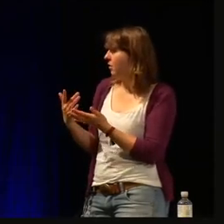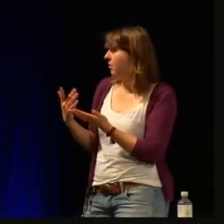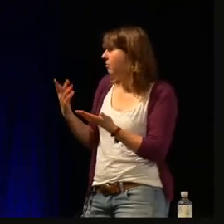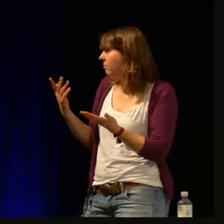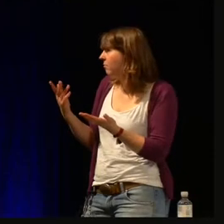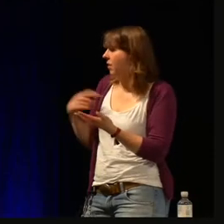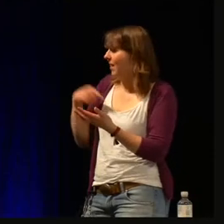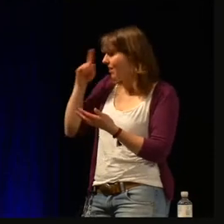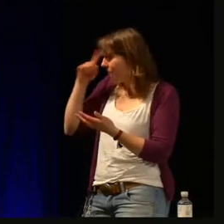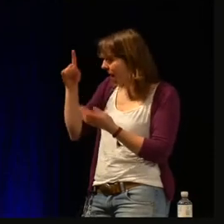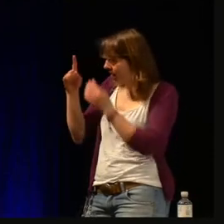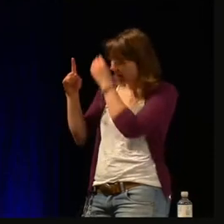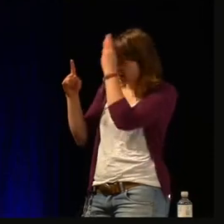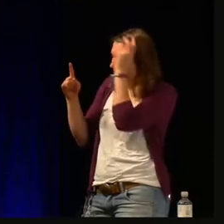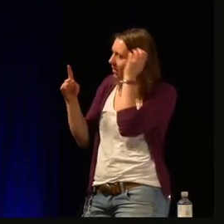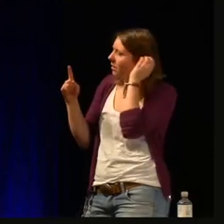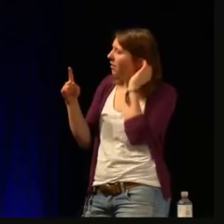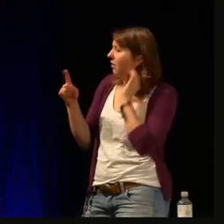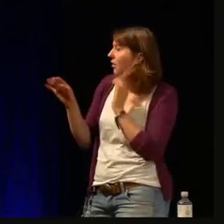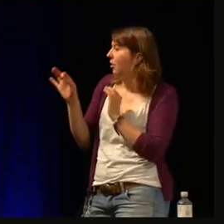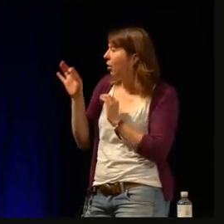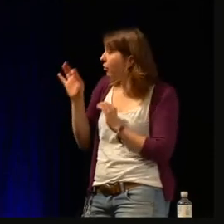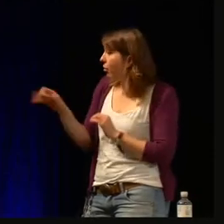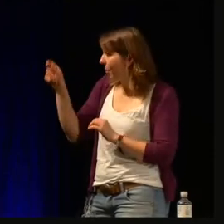so, if I know